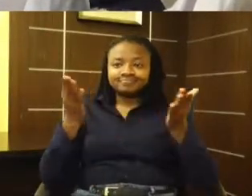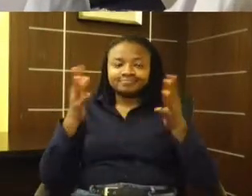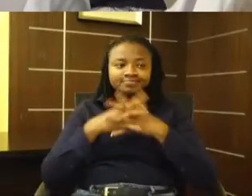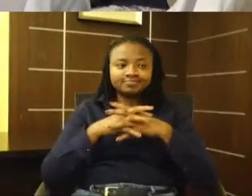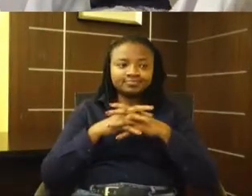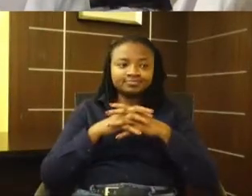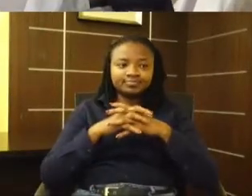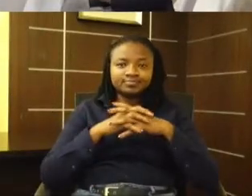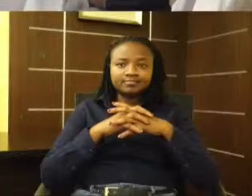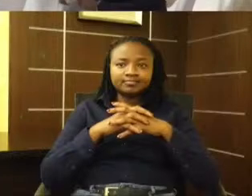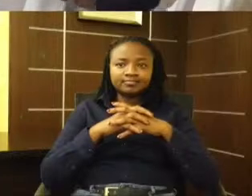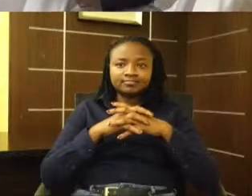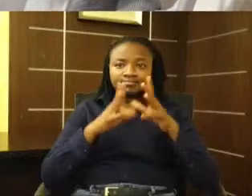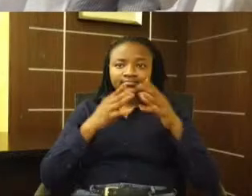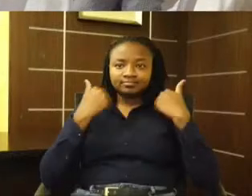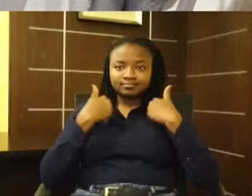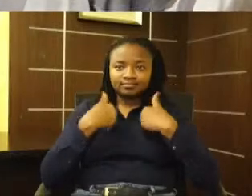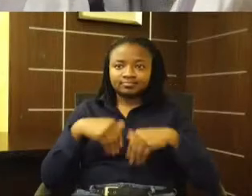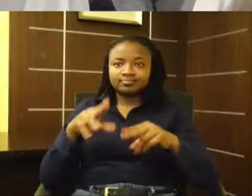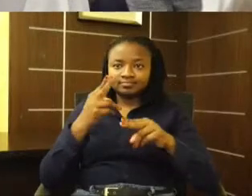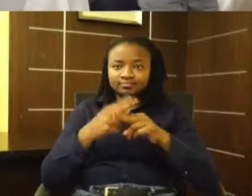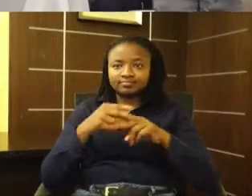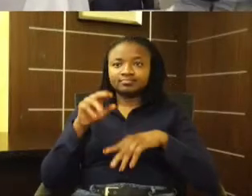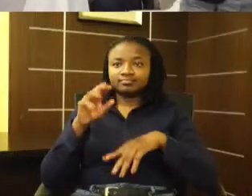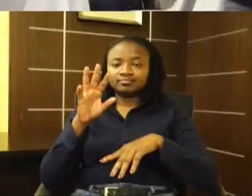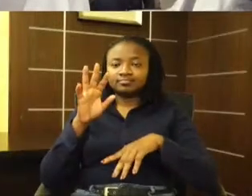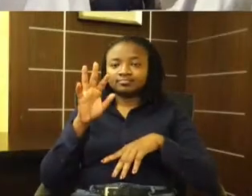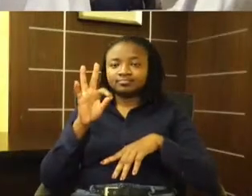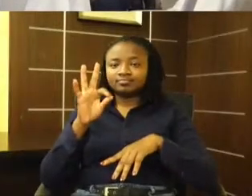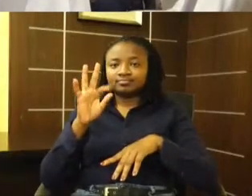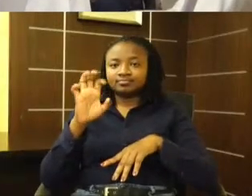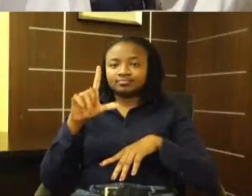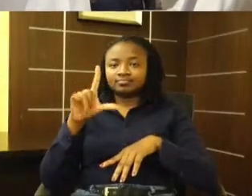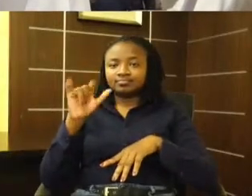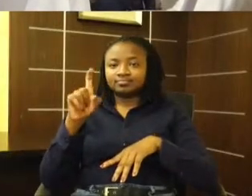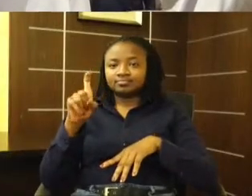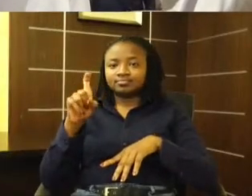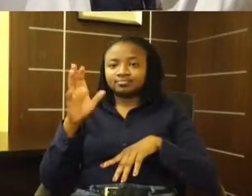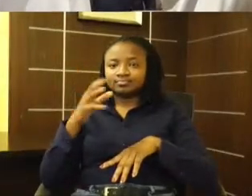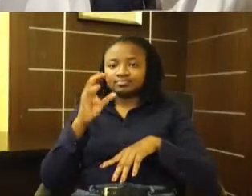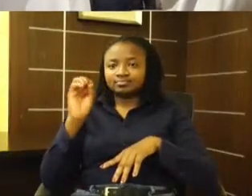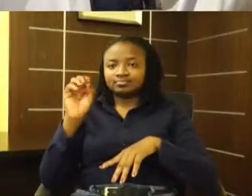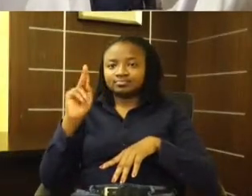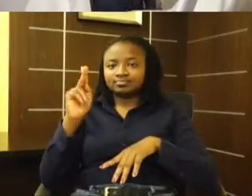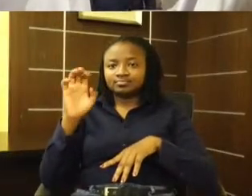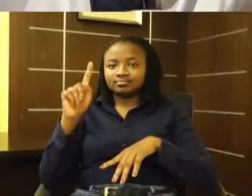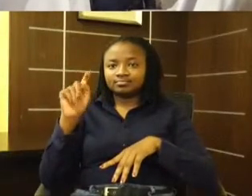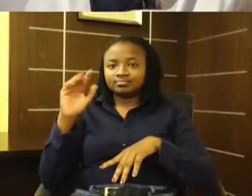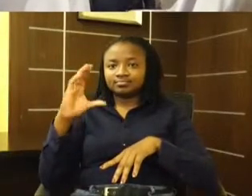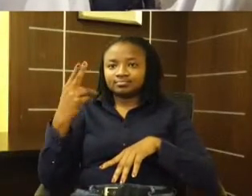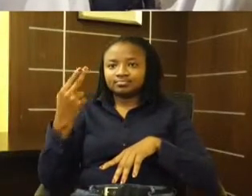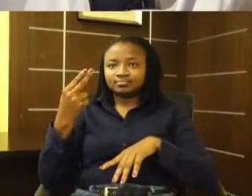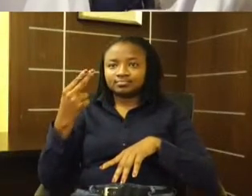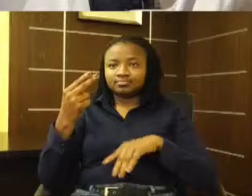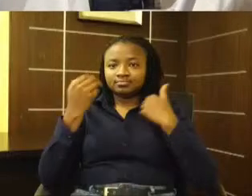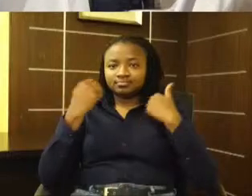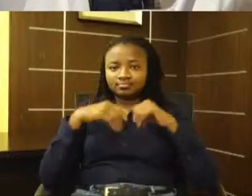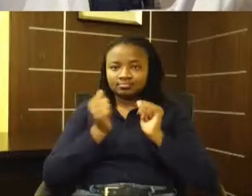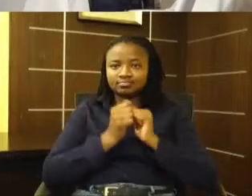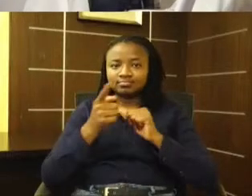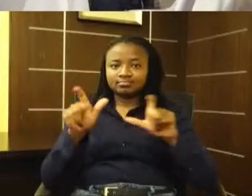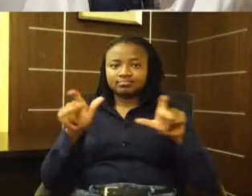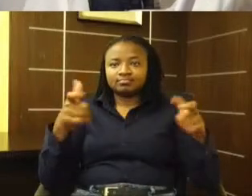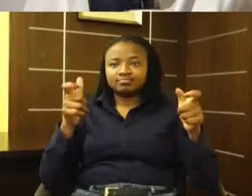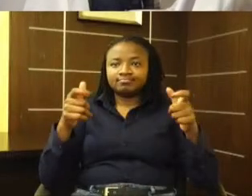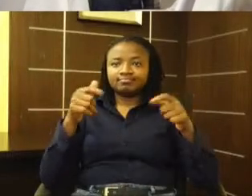Kwa majina naitwa Felix Otieno Cage. Niko na media. It's been a good day. It's